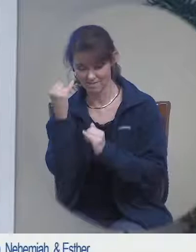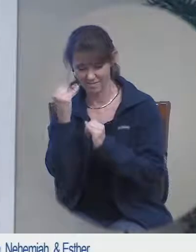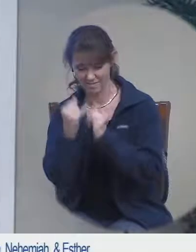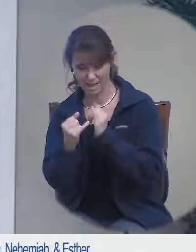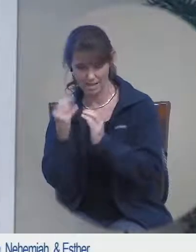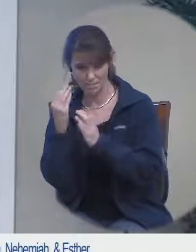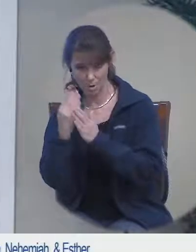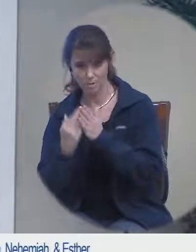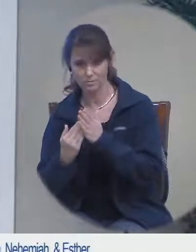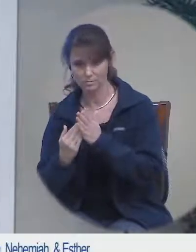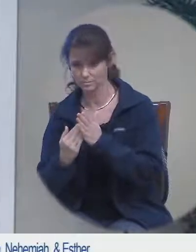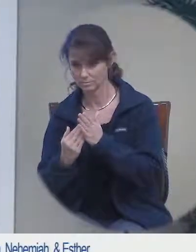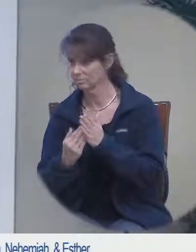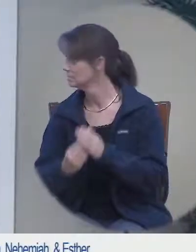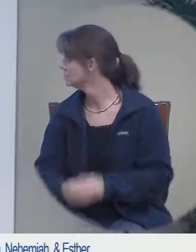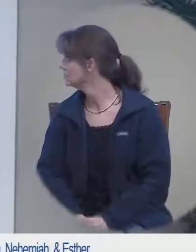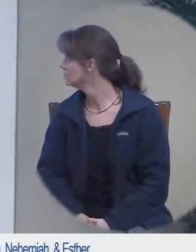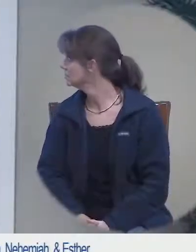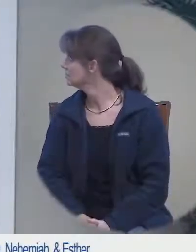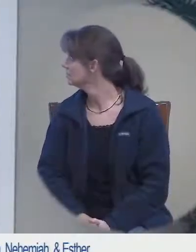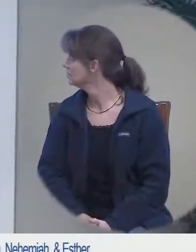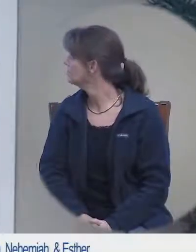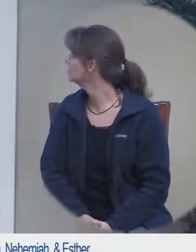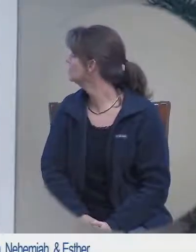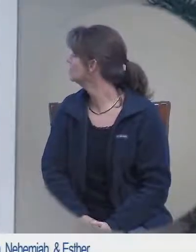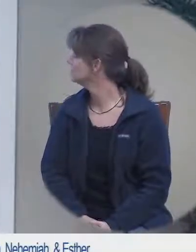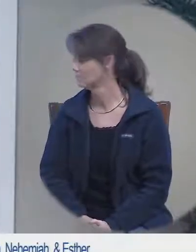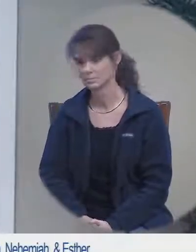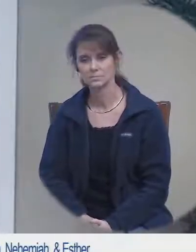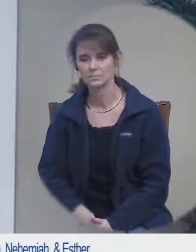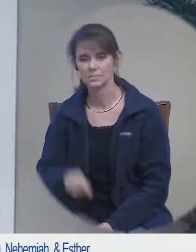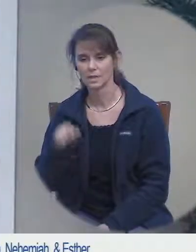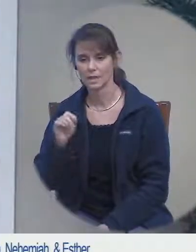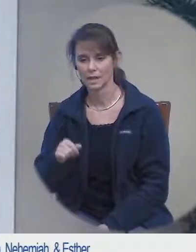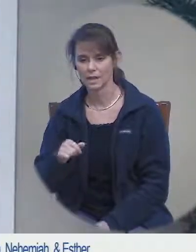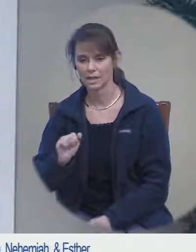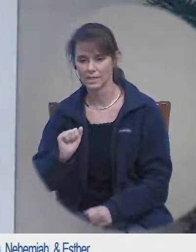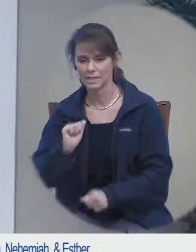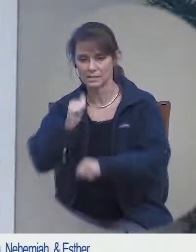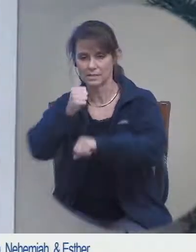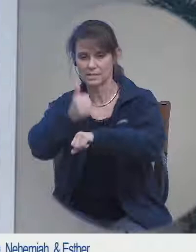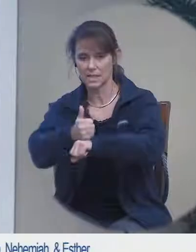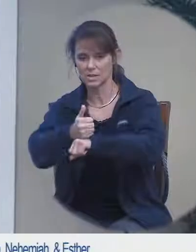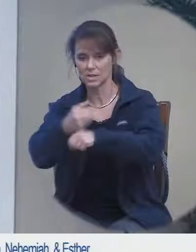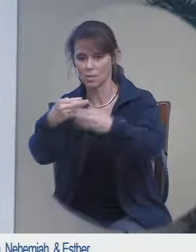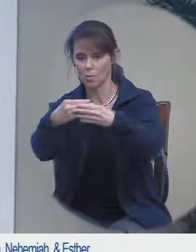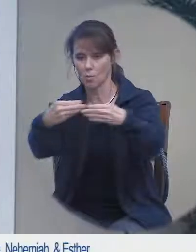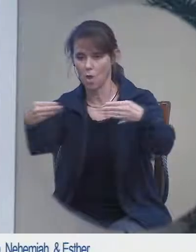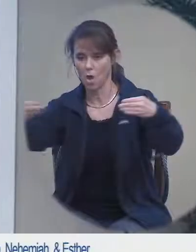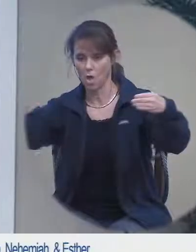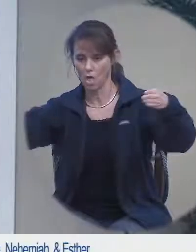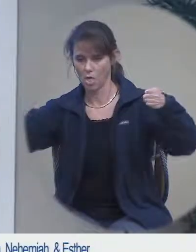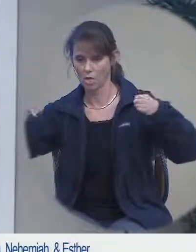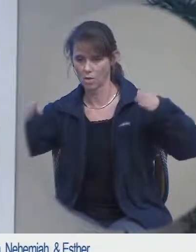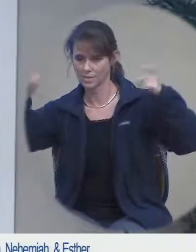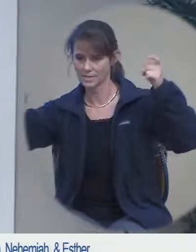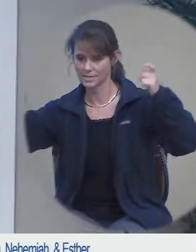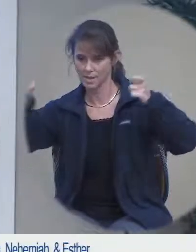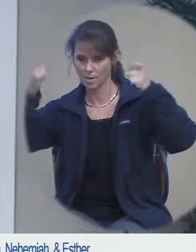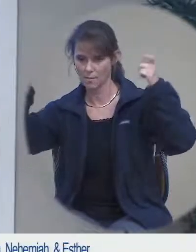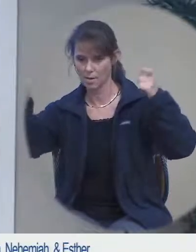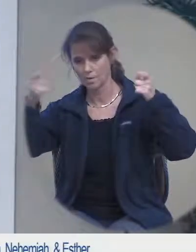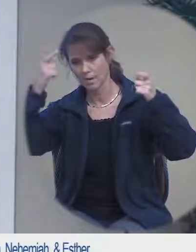this list. And what we have in chapter 12 is really the dedication of the wall. And I'd like us to start by just